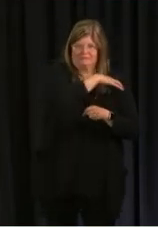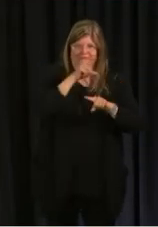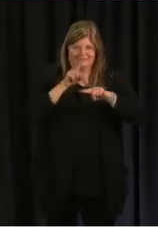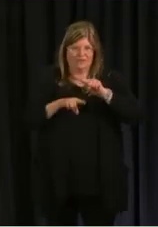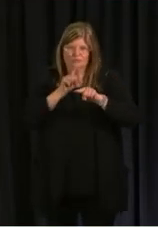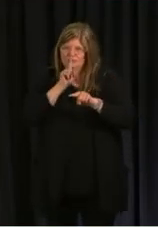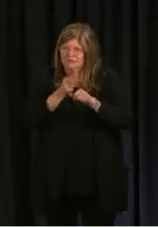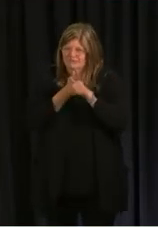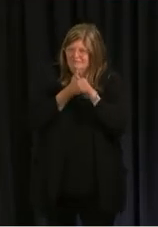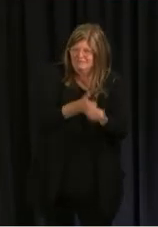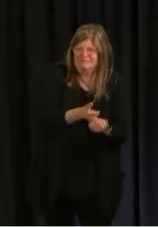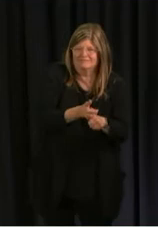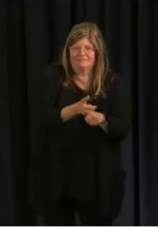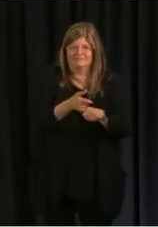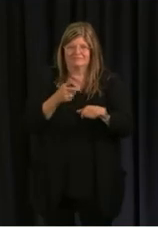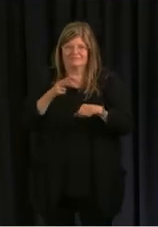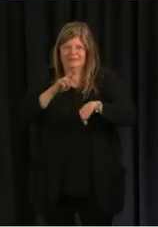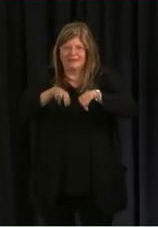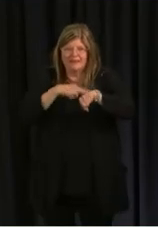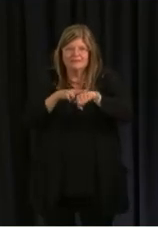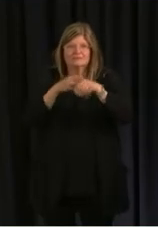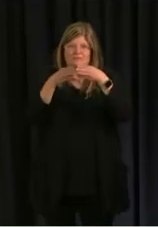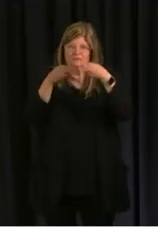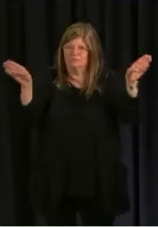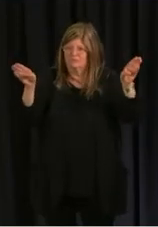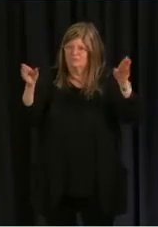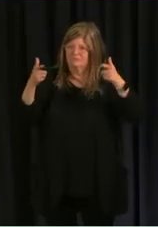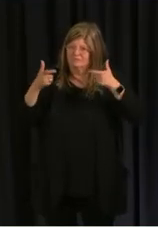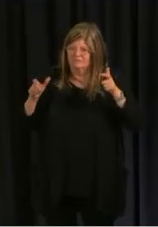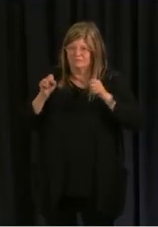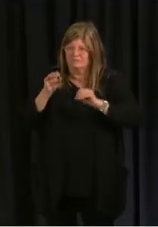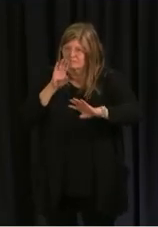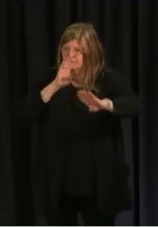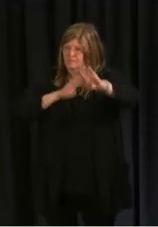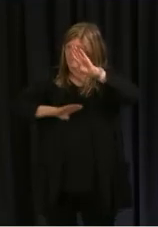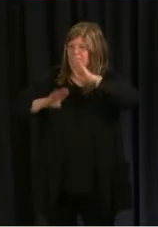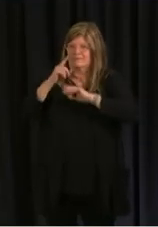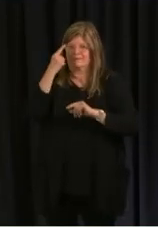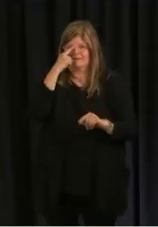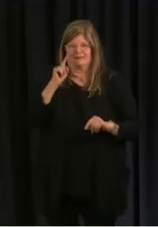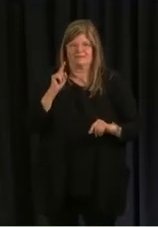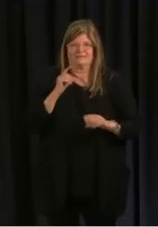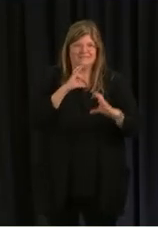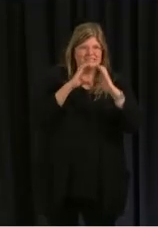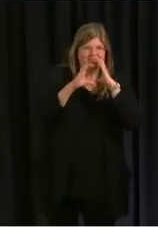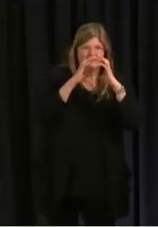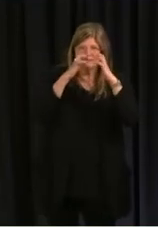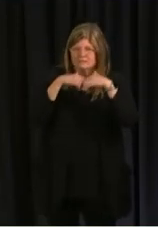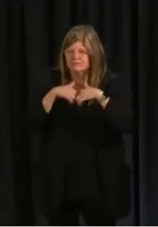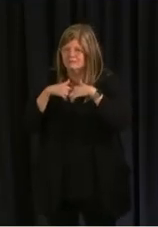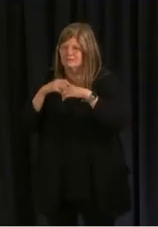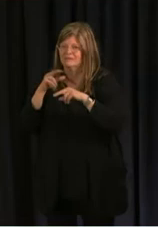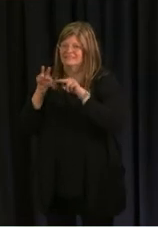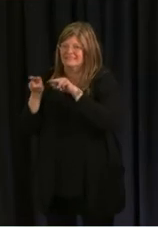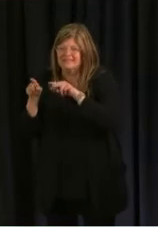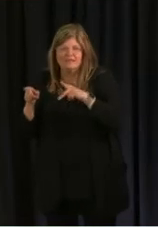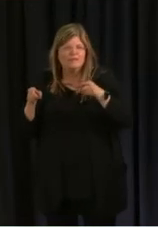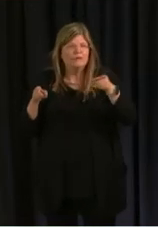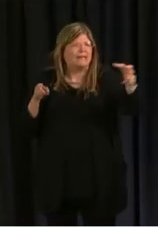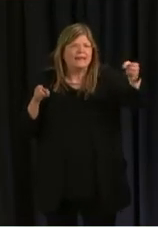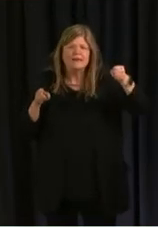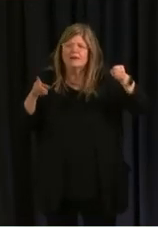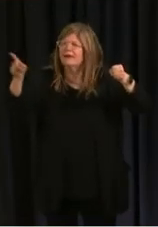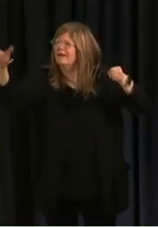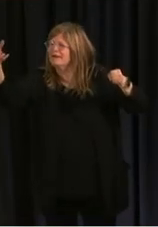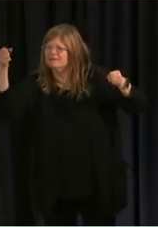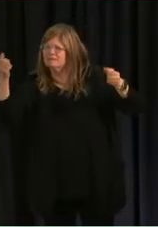is skewed. It's an incredible frustration because everyone looks at those as well, and I understand that, but it's